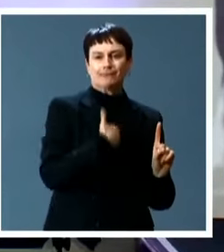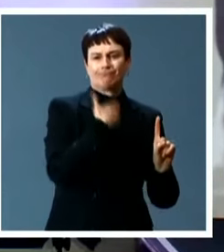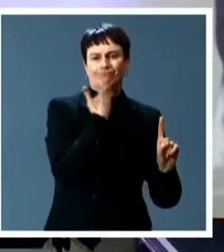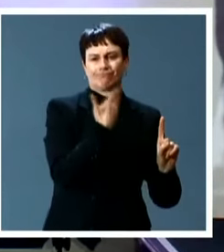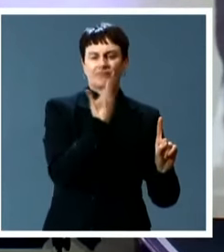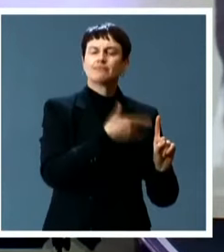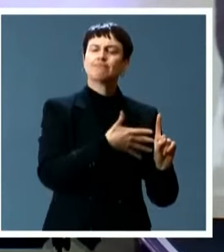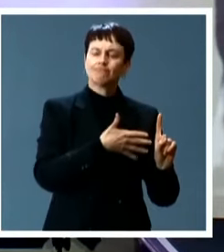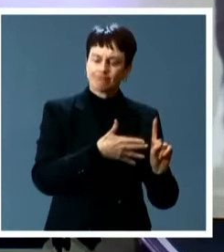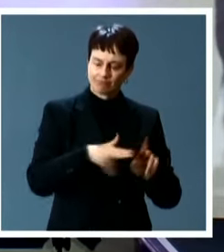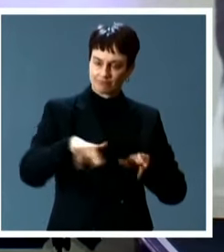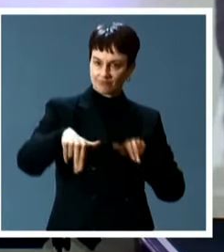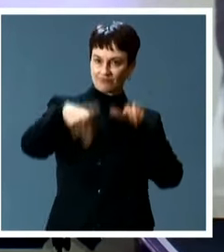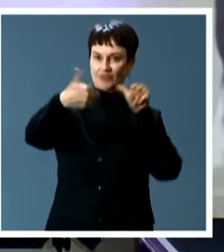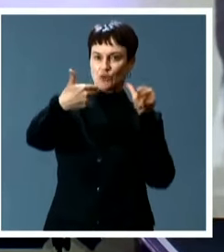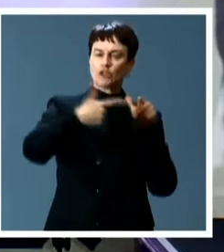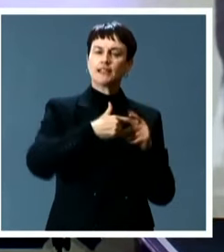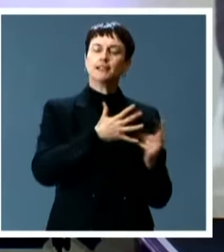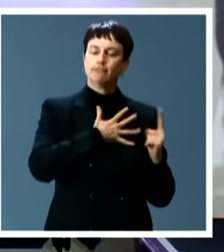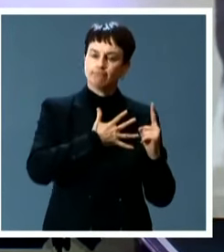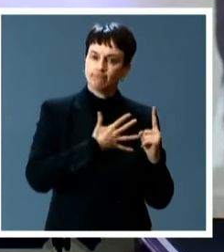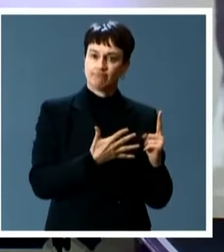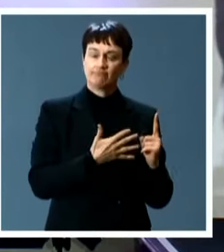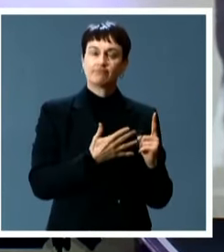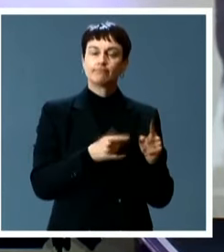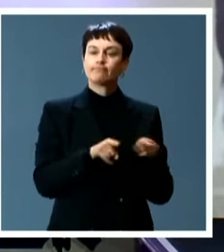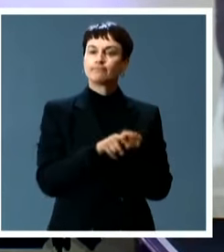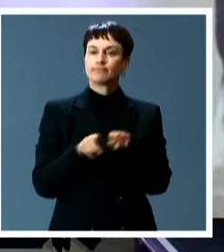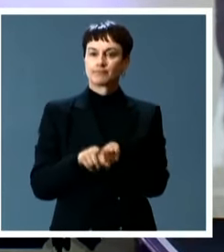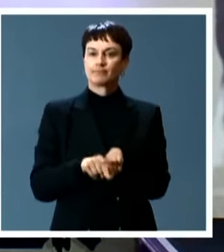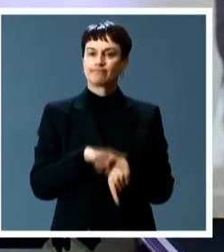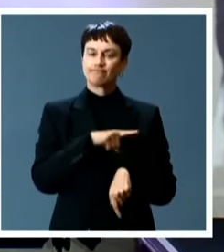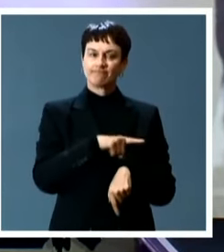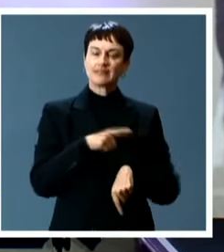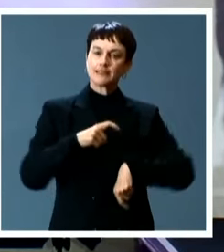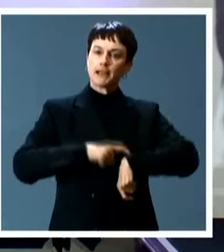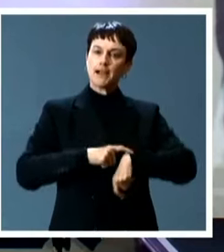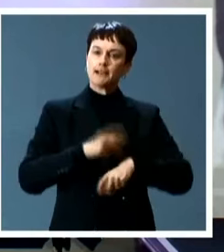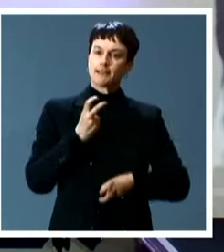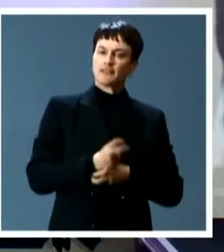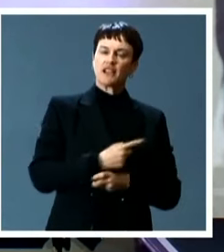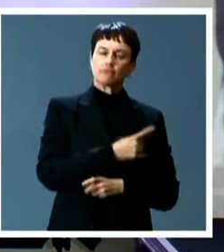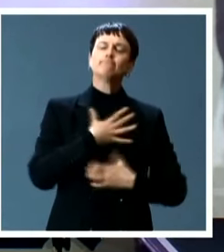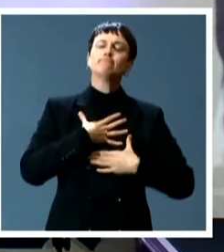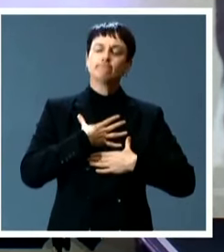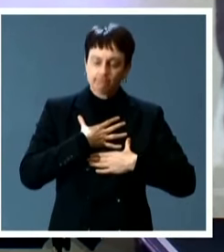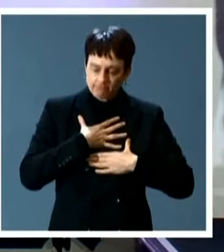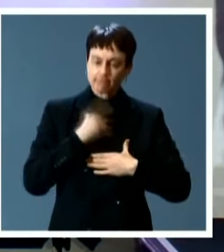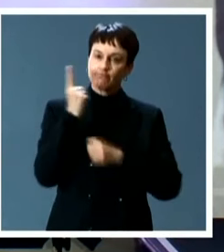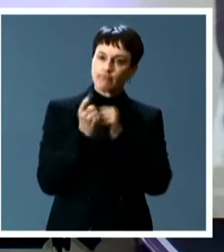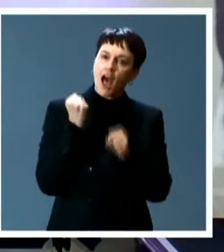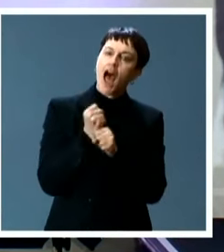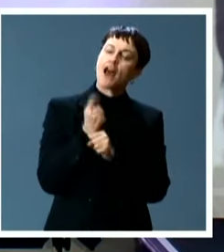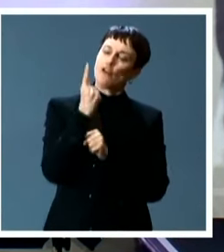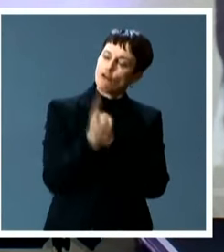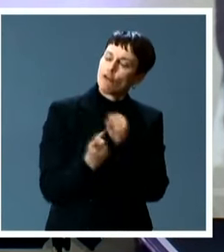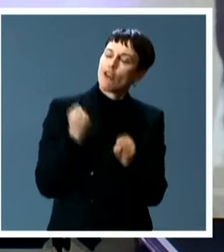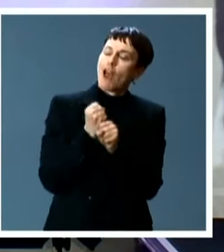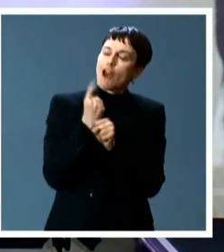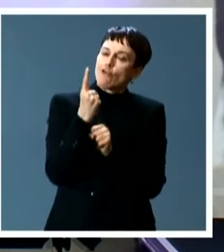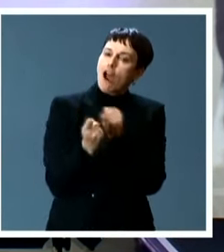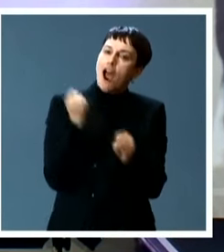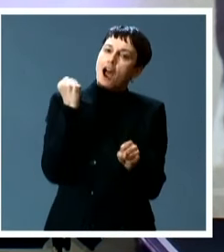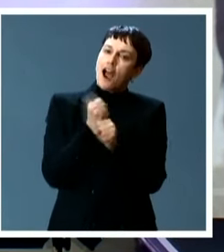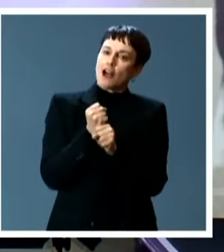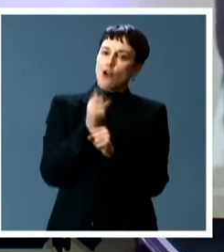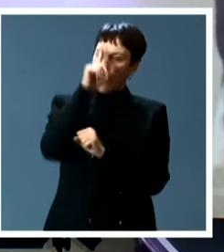making this message at a difficult time and for supporting the annual lecture faithfully, year after year since